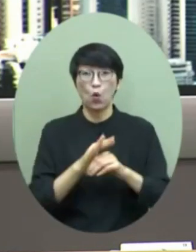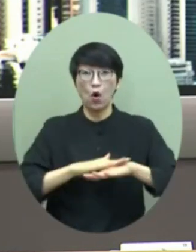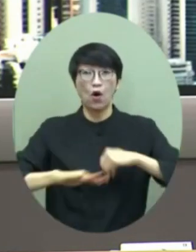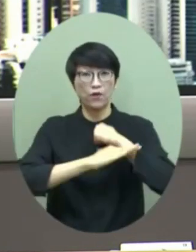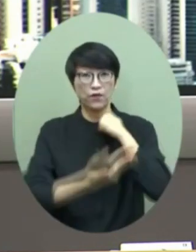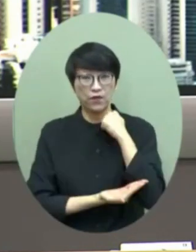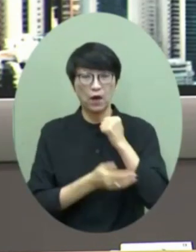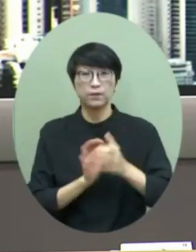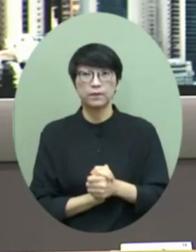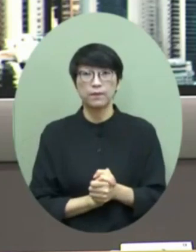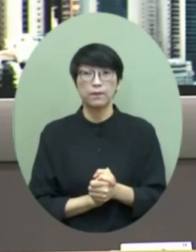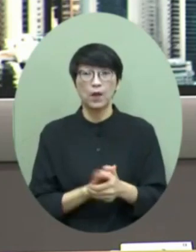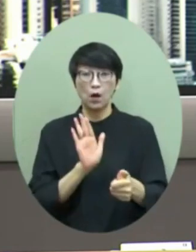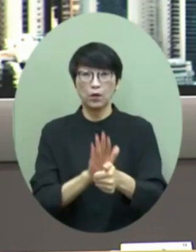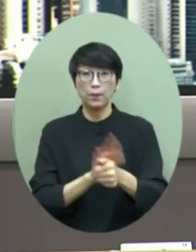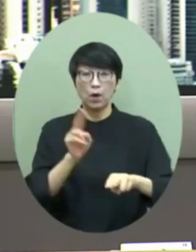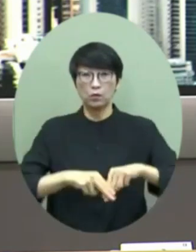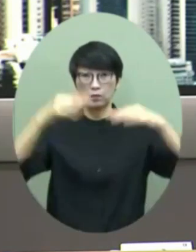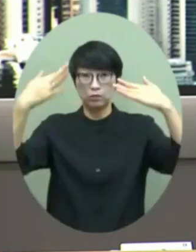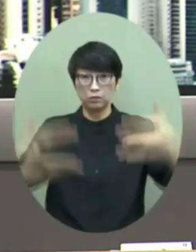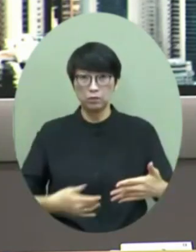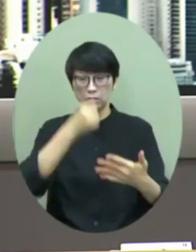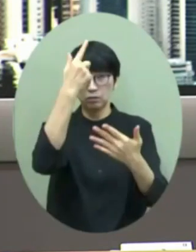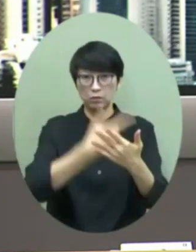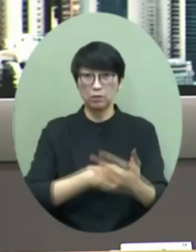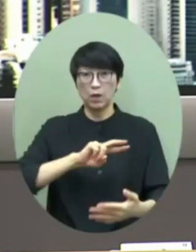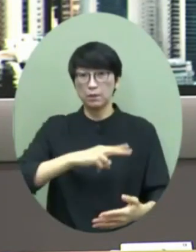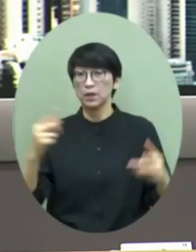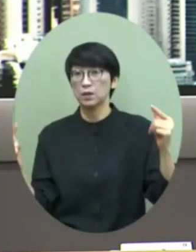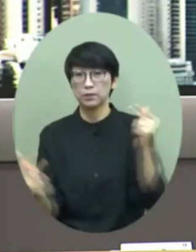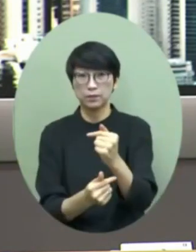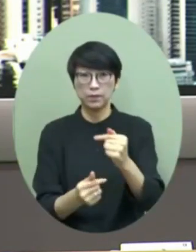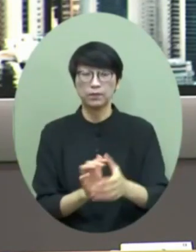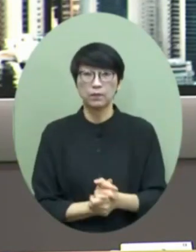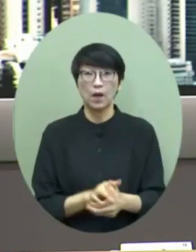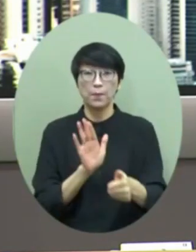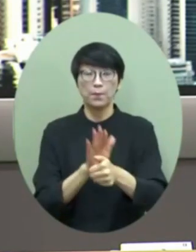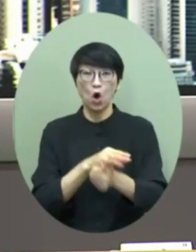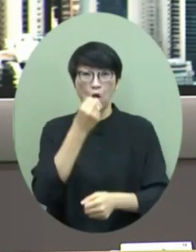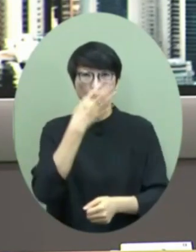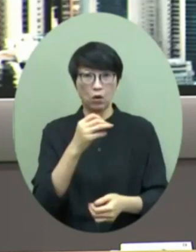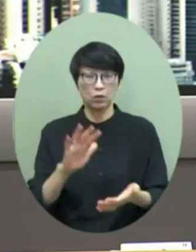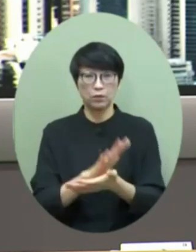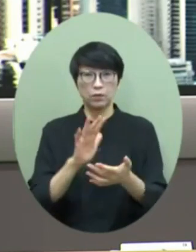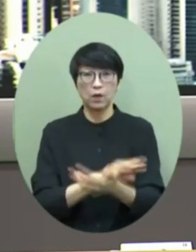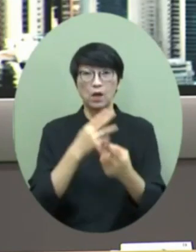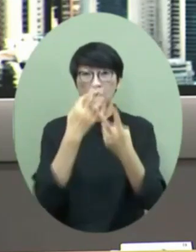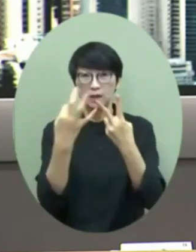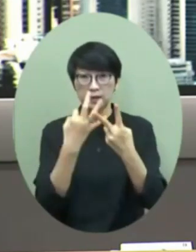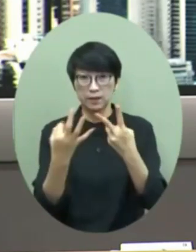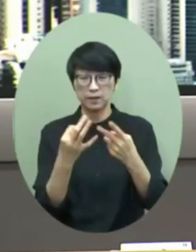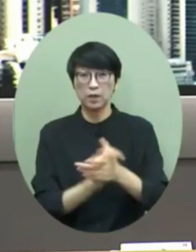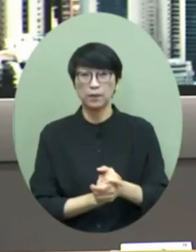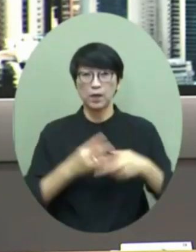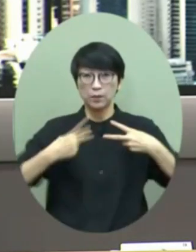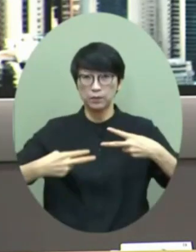the total opposite. The Central People's Government would like to improve upon the one country,